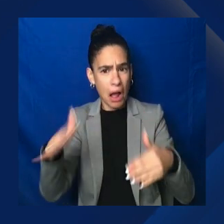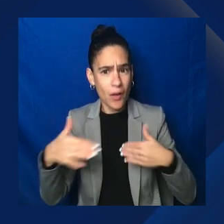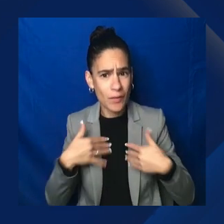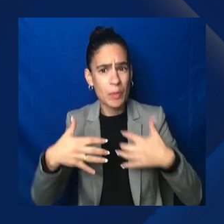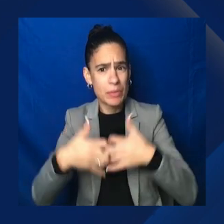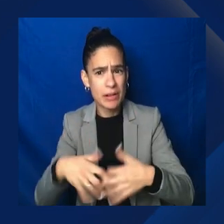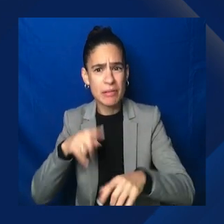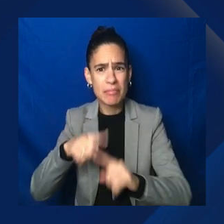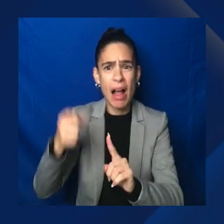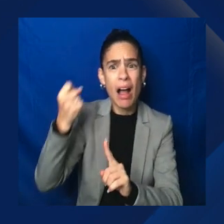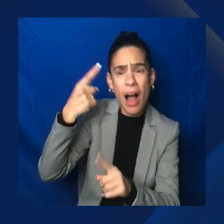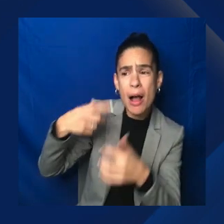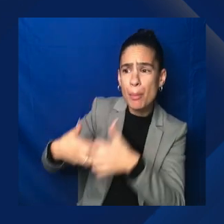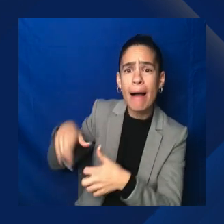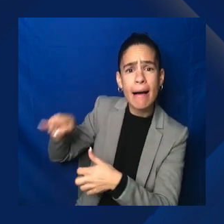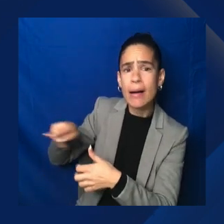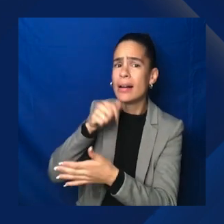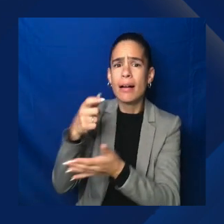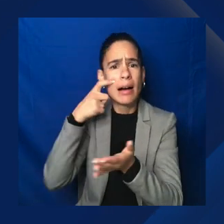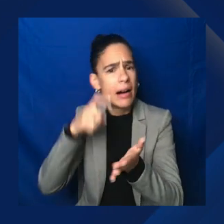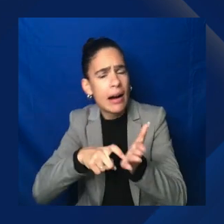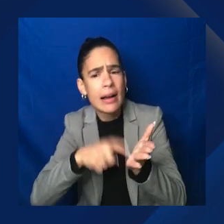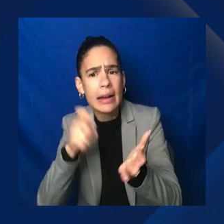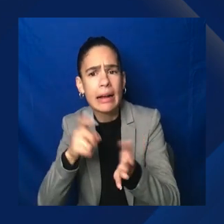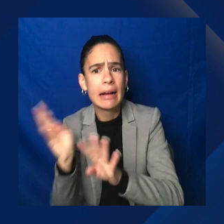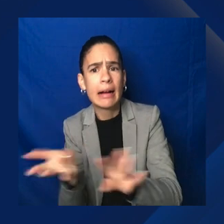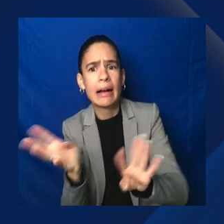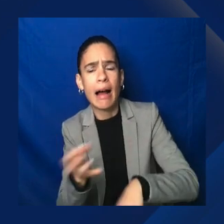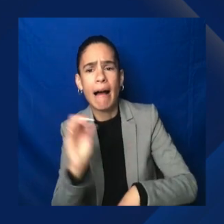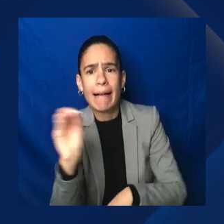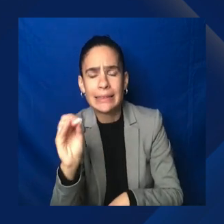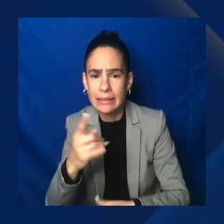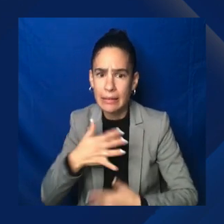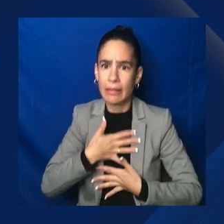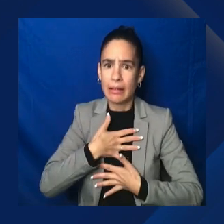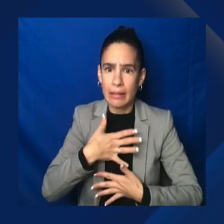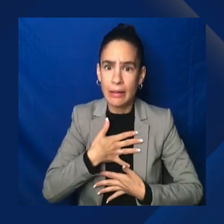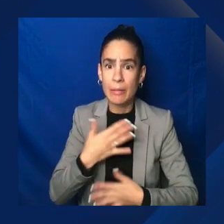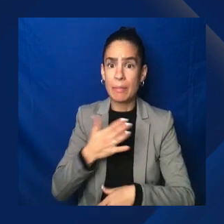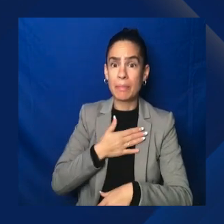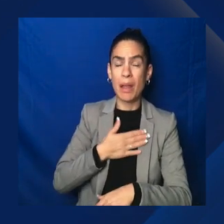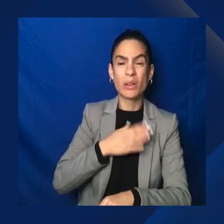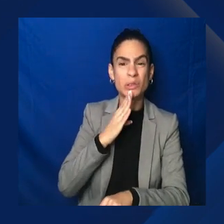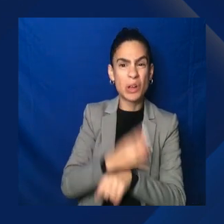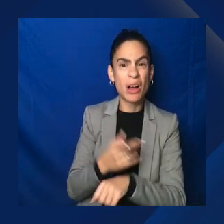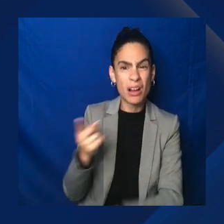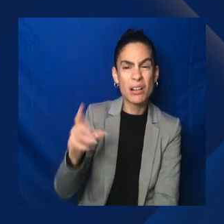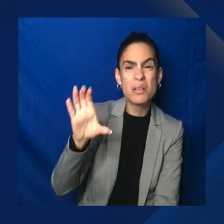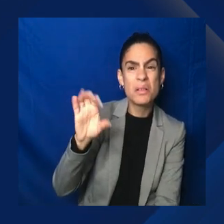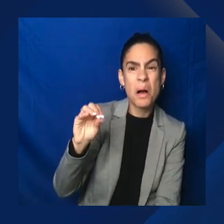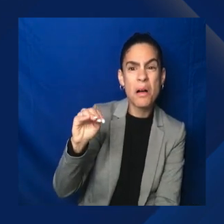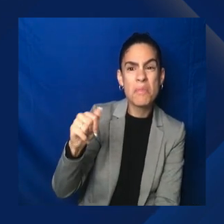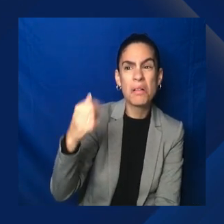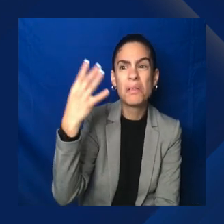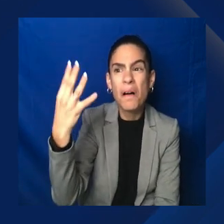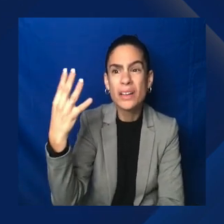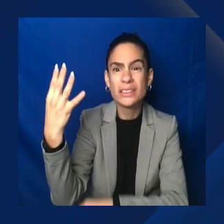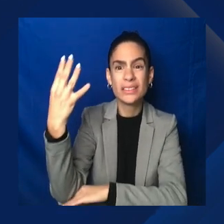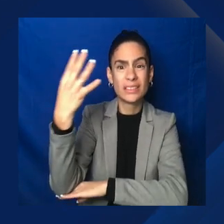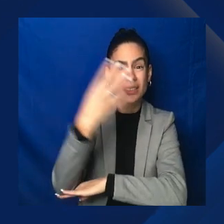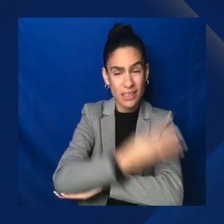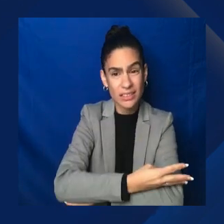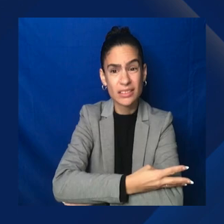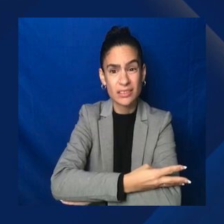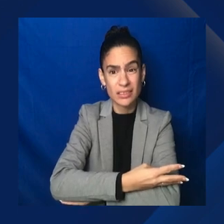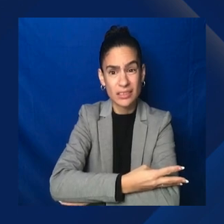My daughter was in a coma for 4 days. The final diagnosis presented to my family was that she was brain